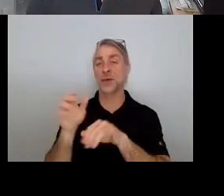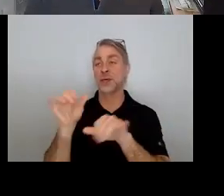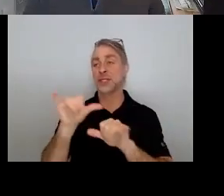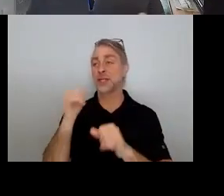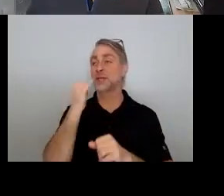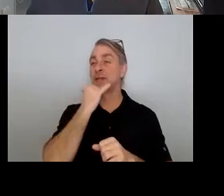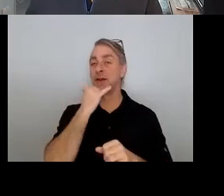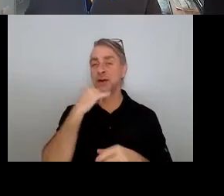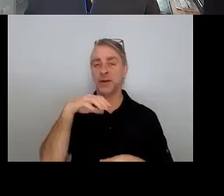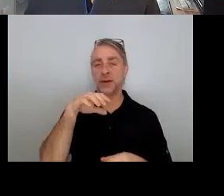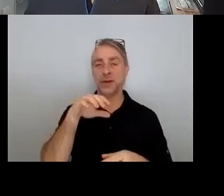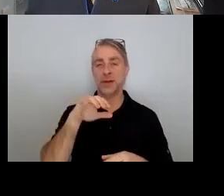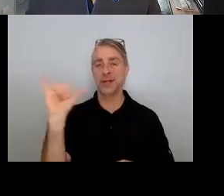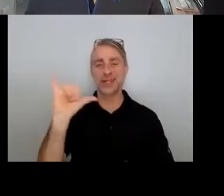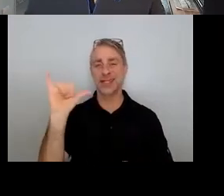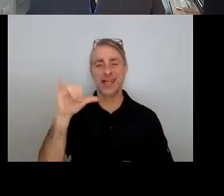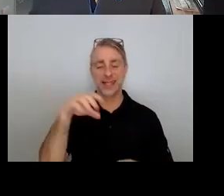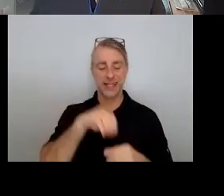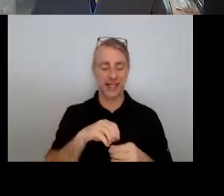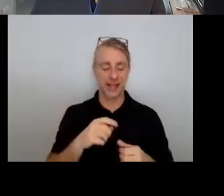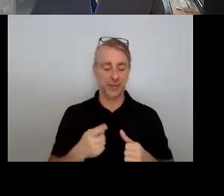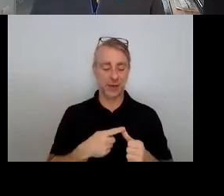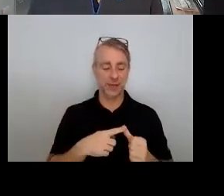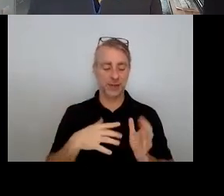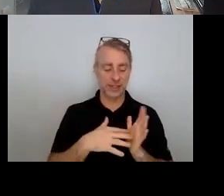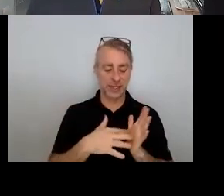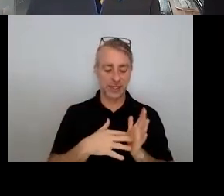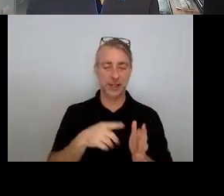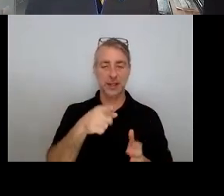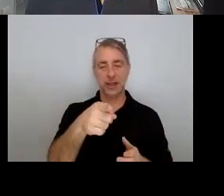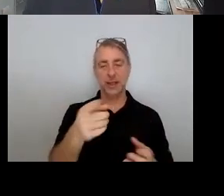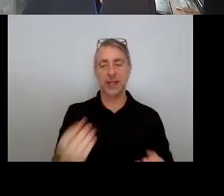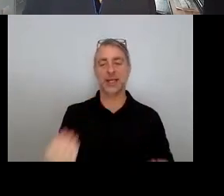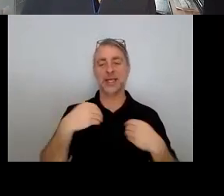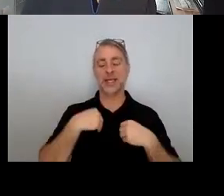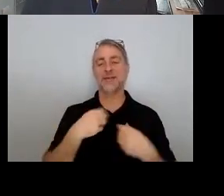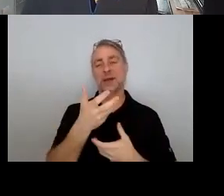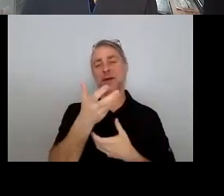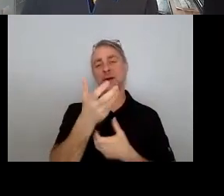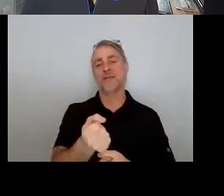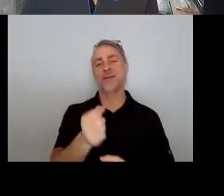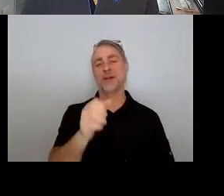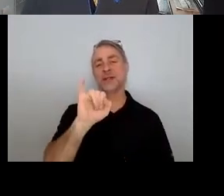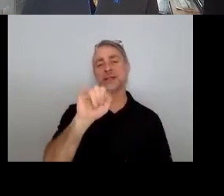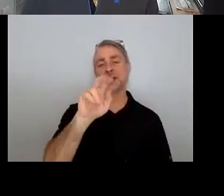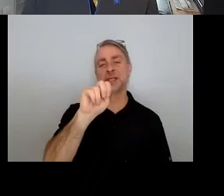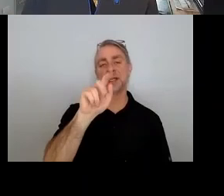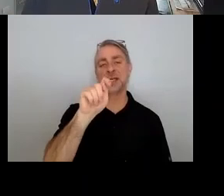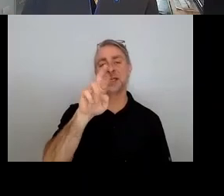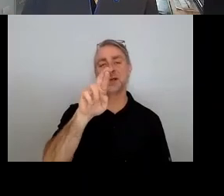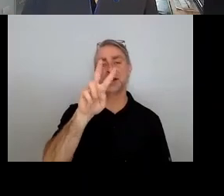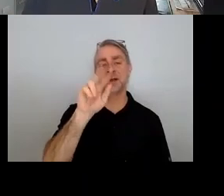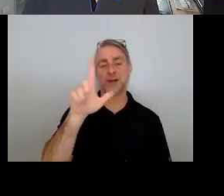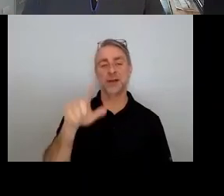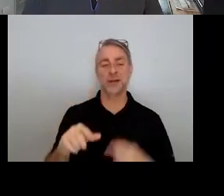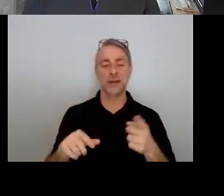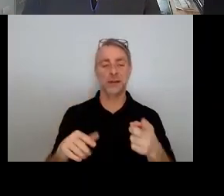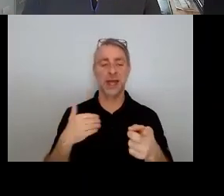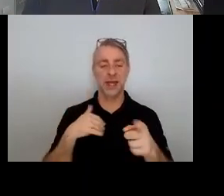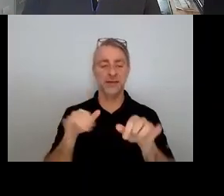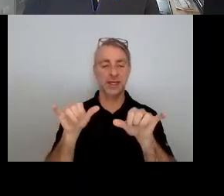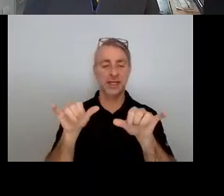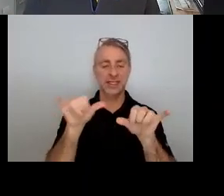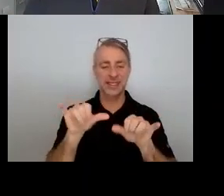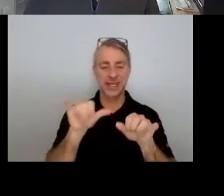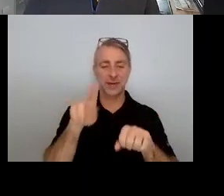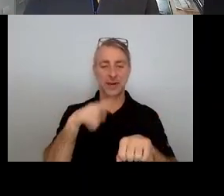study to get a confidence interval. And so this is a simple formula using a standard normal distribution with an alpha